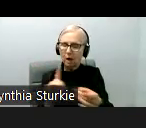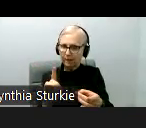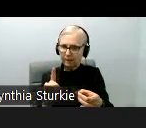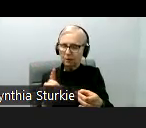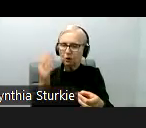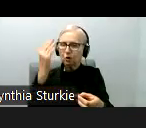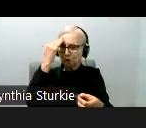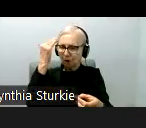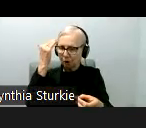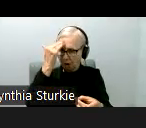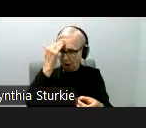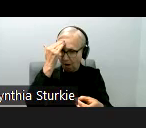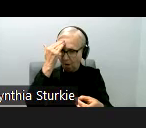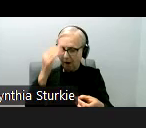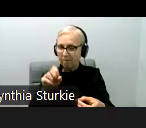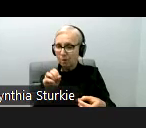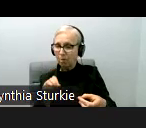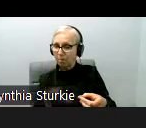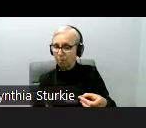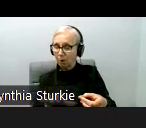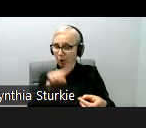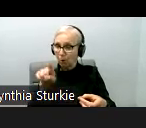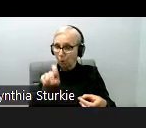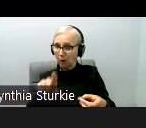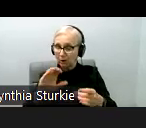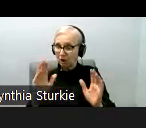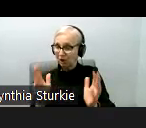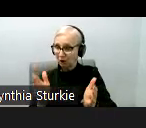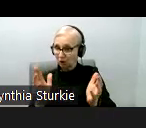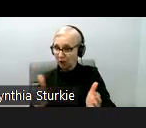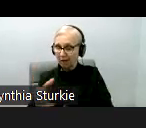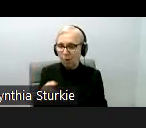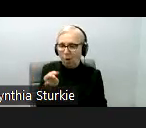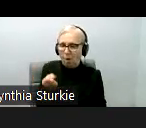know that if you drop a question in the chat, we will be holding those until